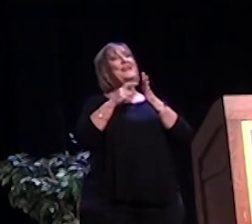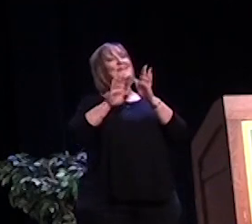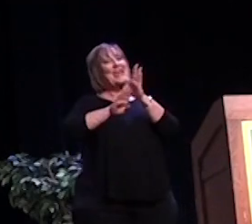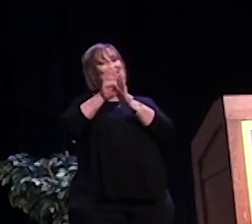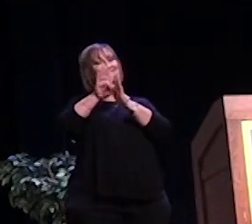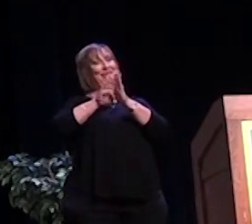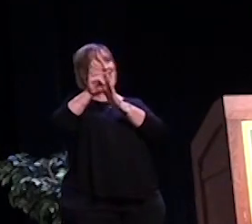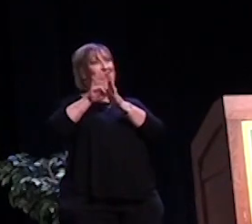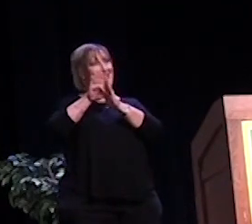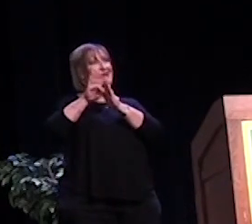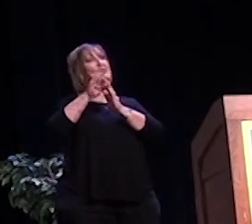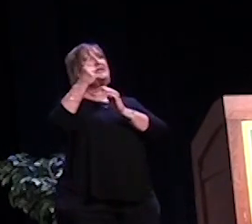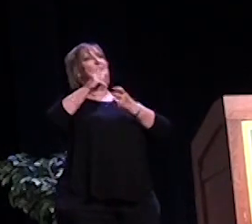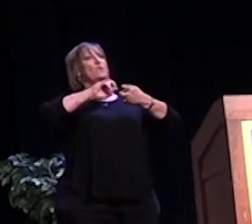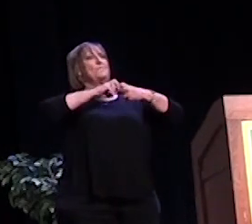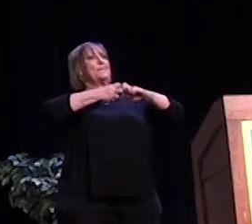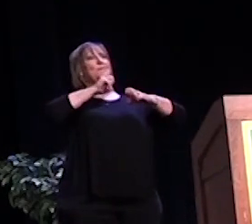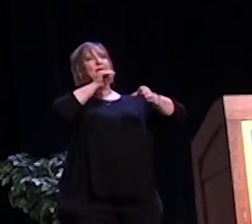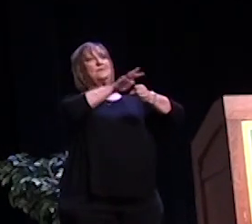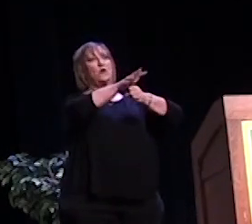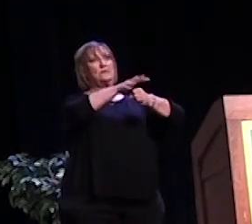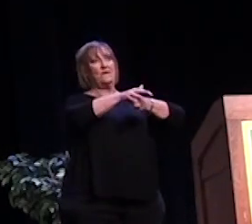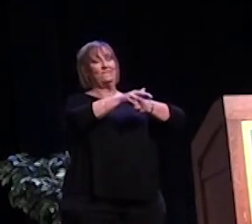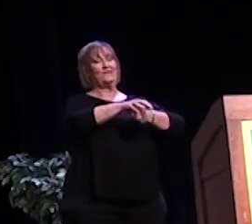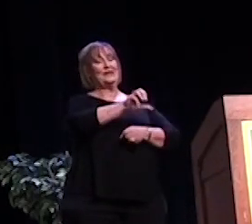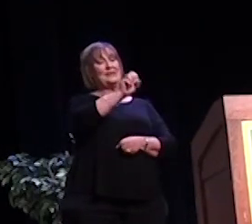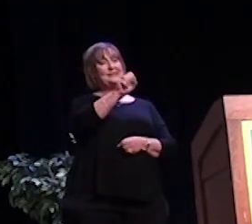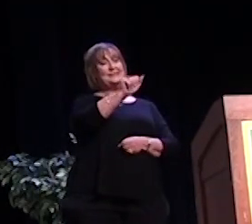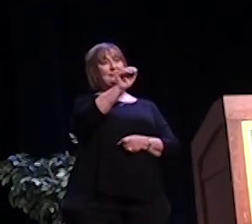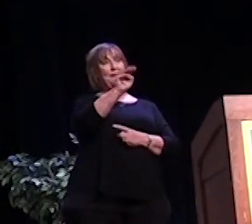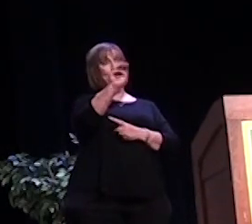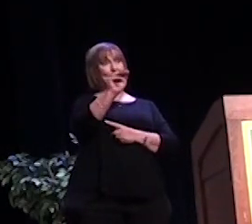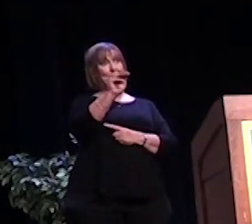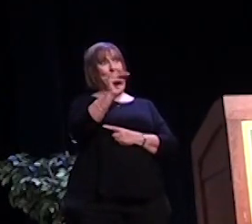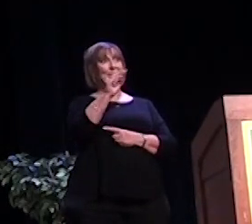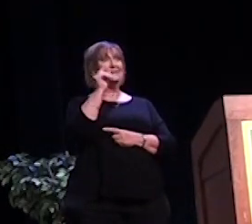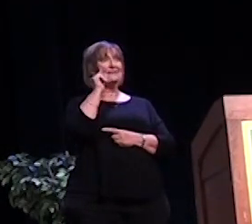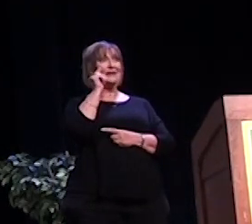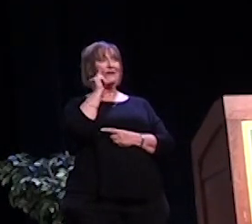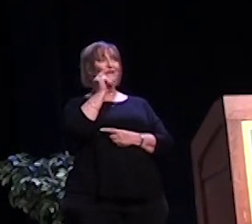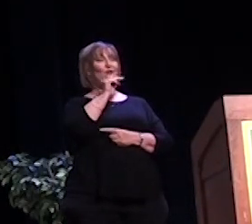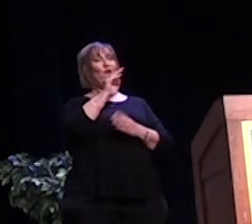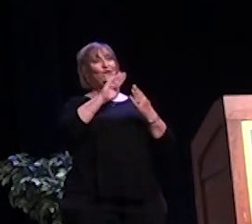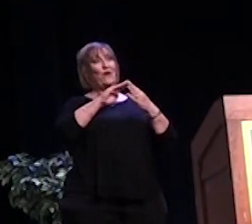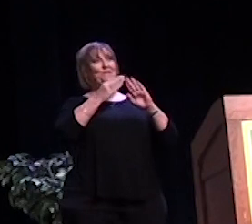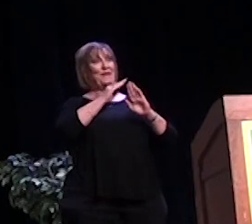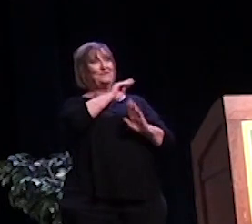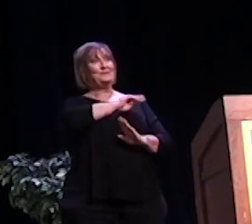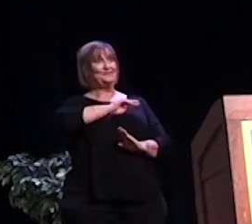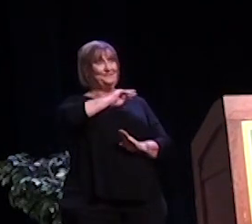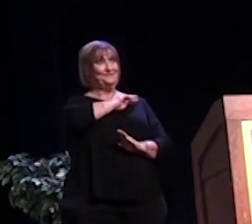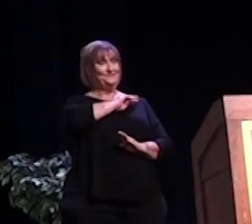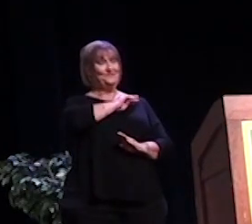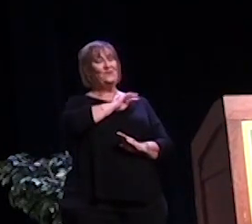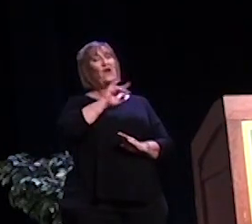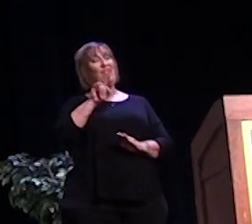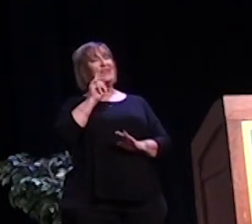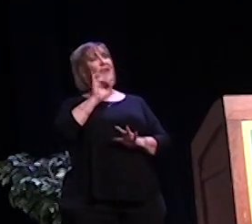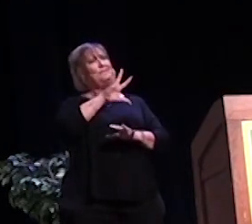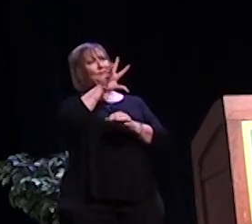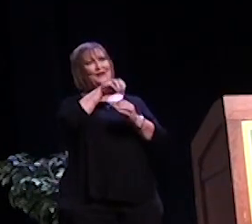single-site permanent supportive housing because San has a long history of operating scattered site permanent supportive